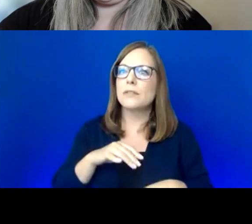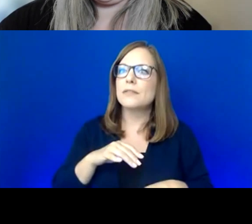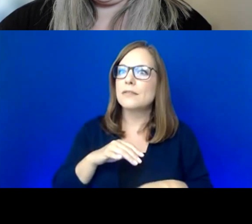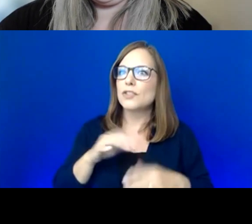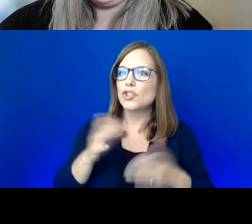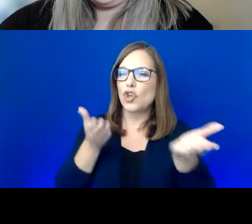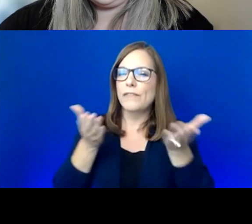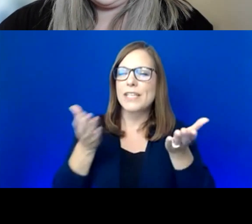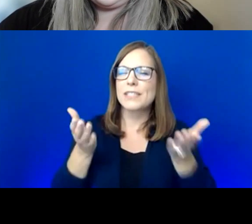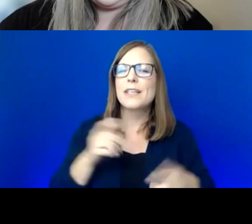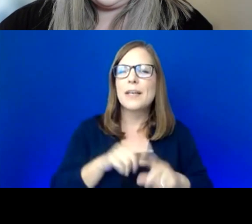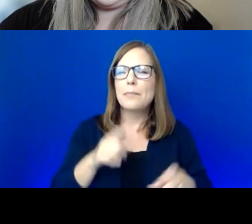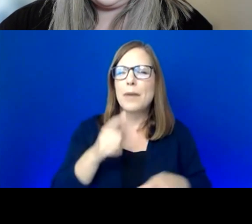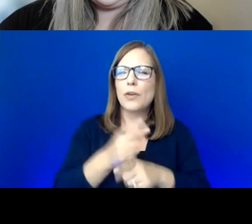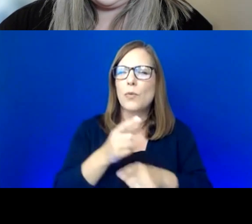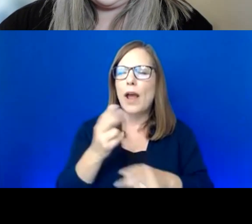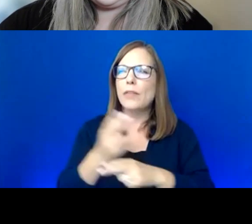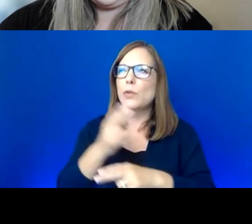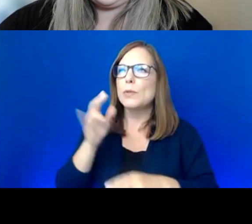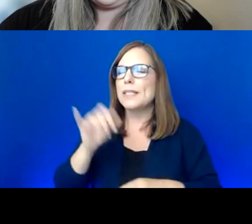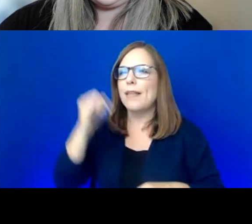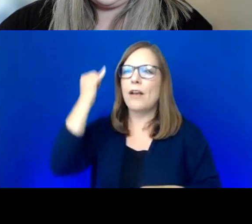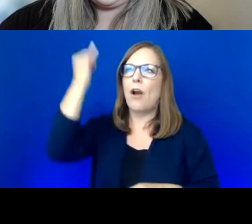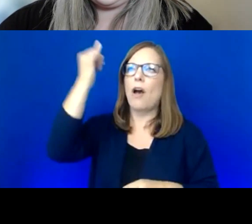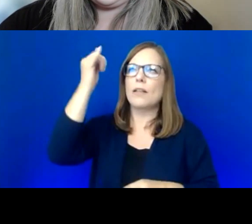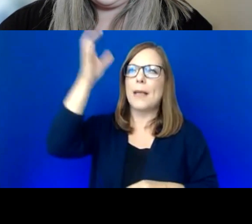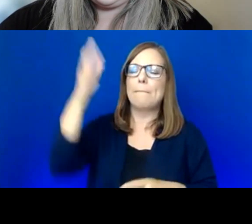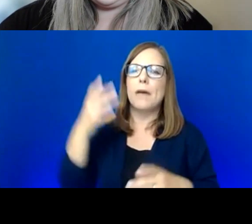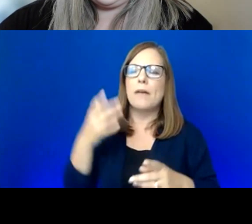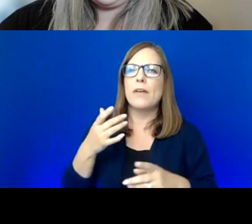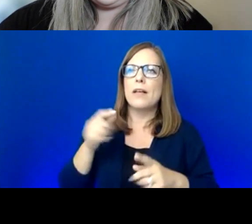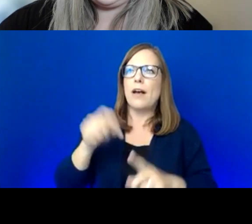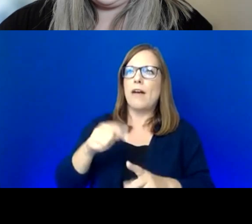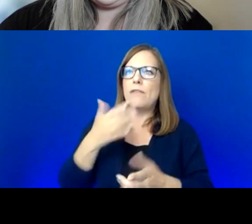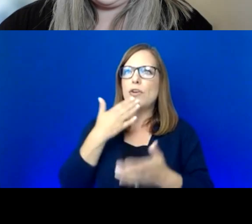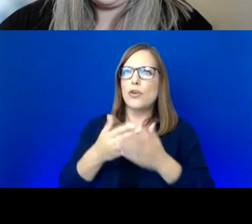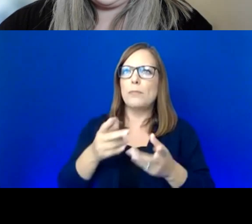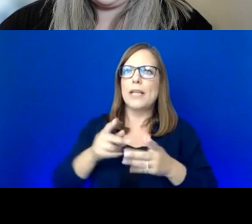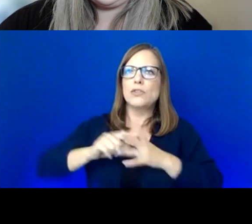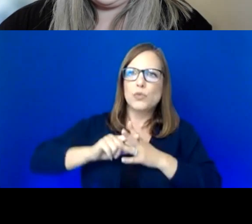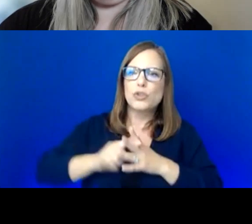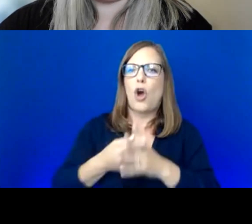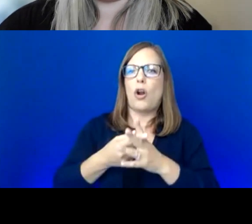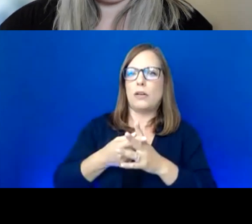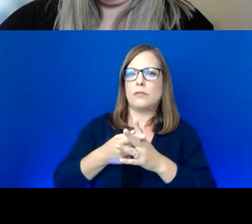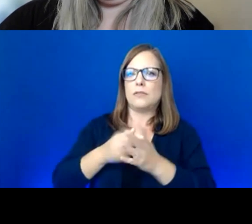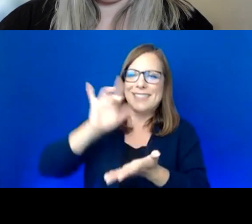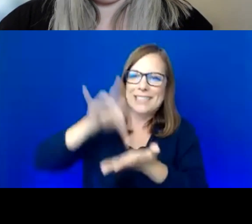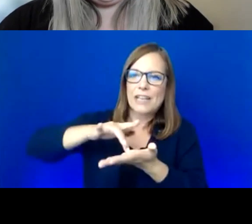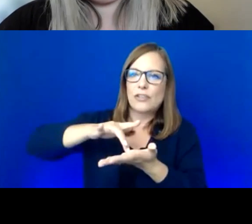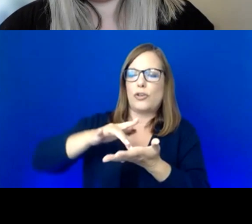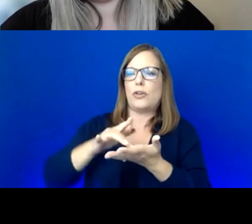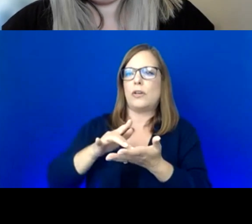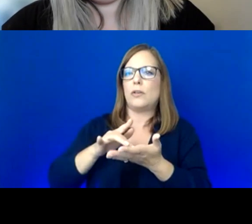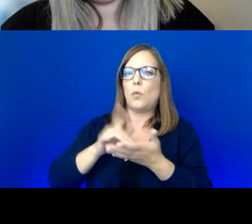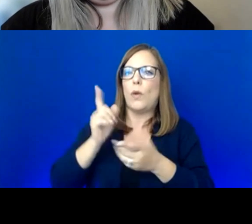to capture the spirit of a place where you can start and get everything, but also everybody has a role to play across the